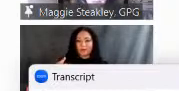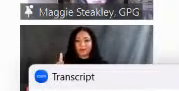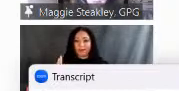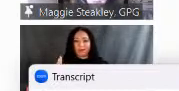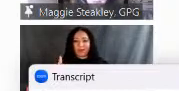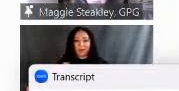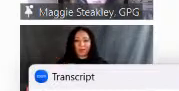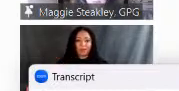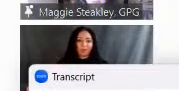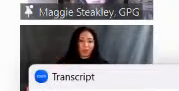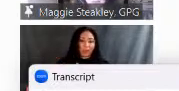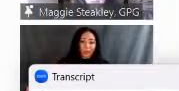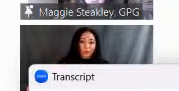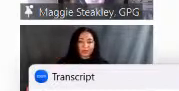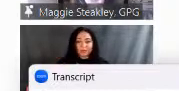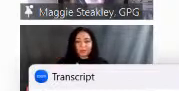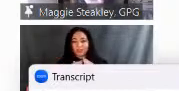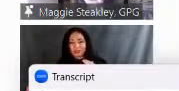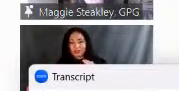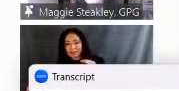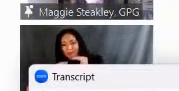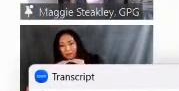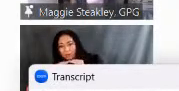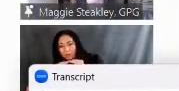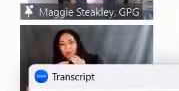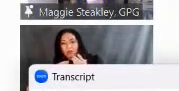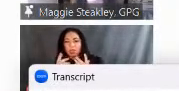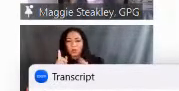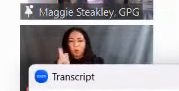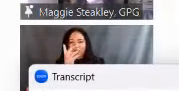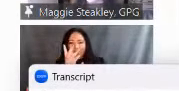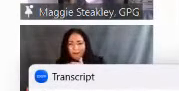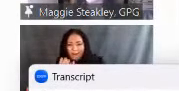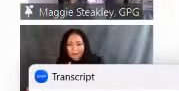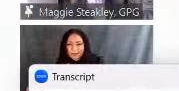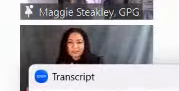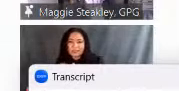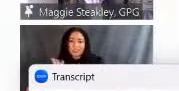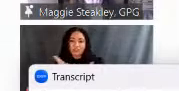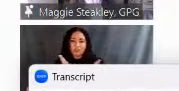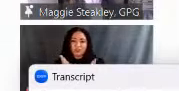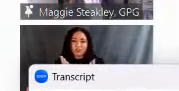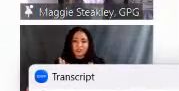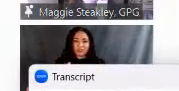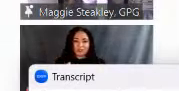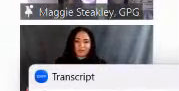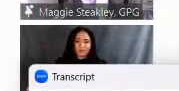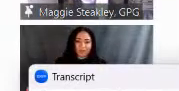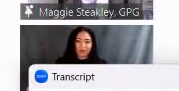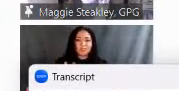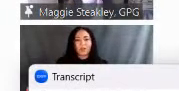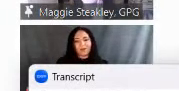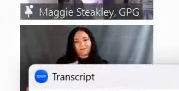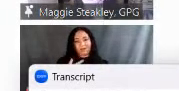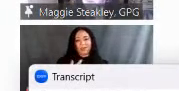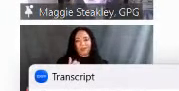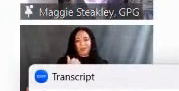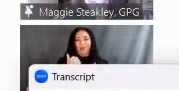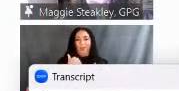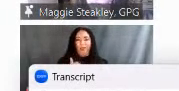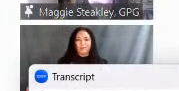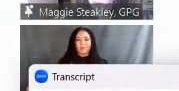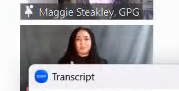versus equity and equal, and where are the gaps and what are the services being provided. So I feel like it helps at least